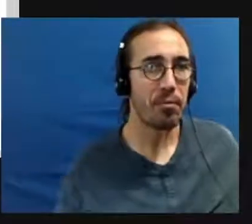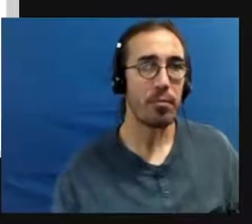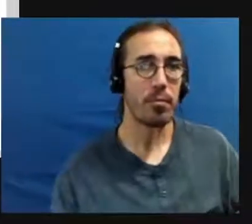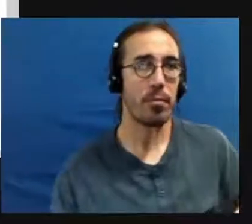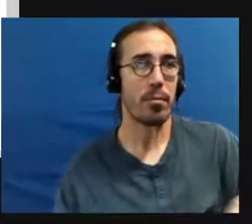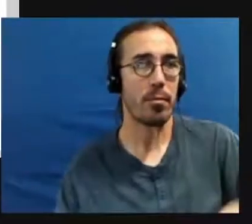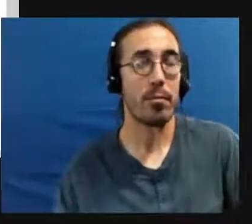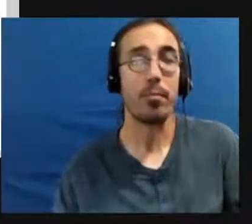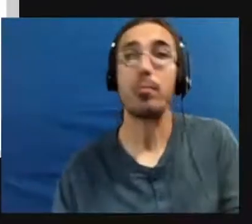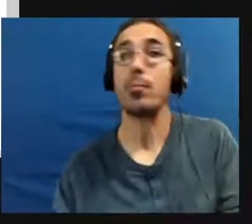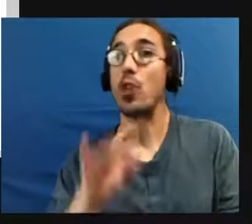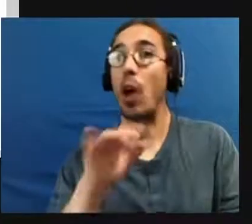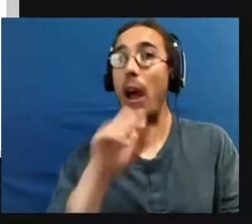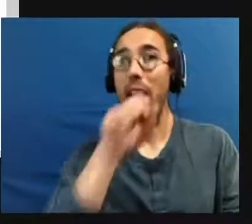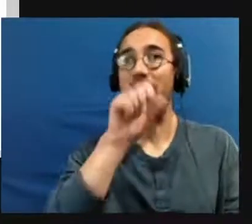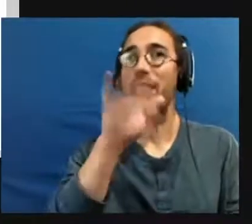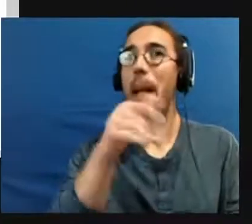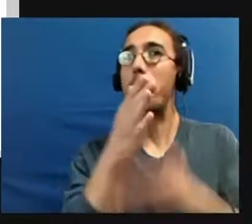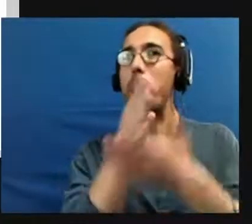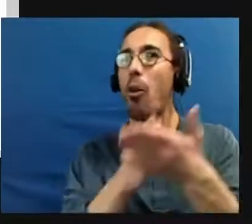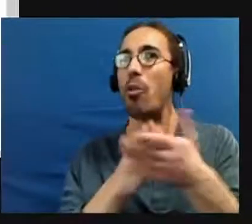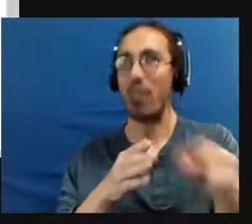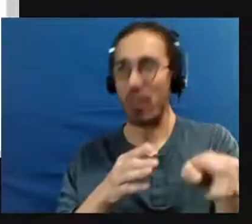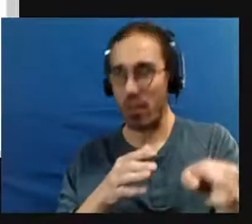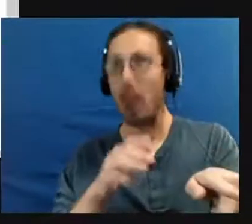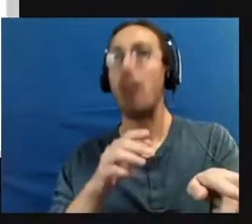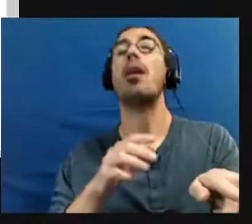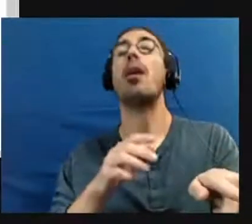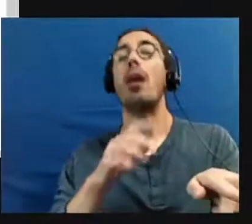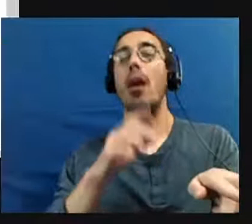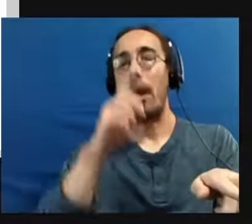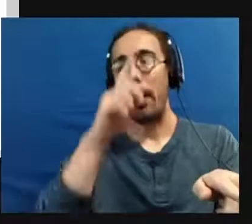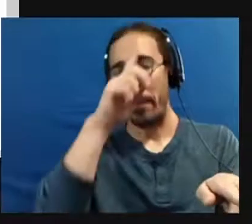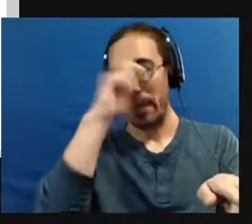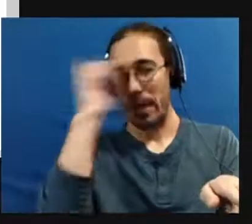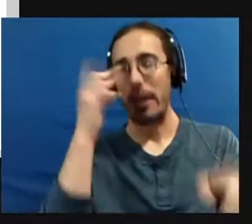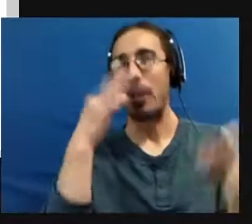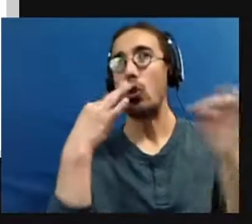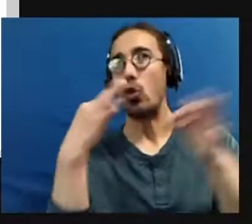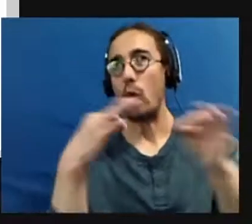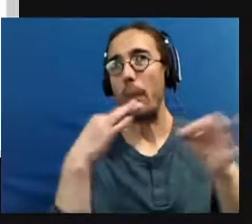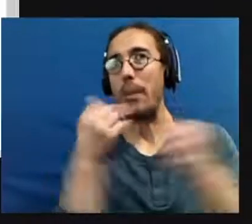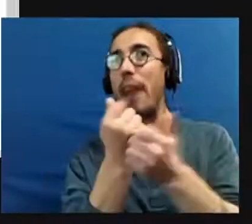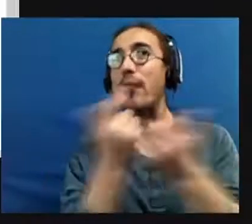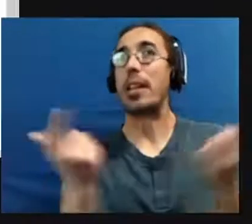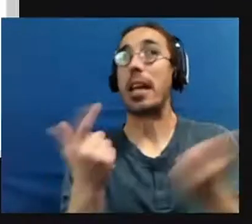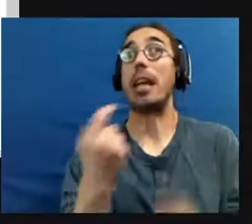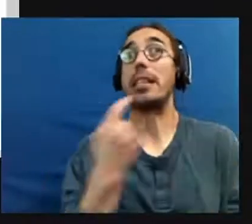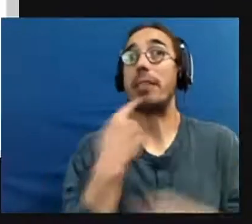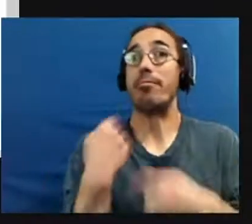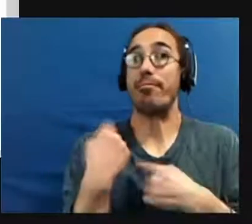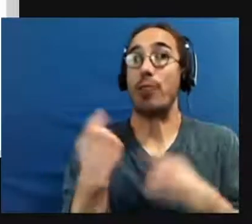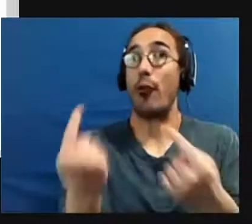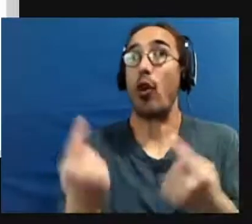So I love that clip because it so succinctly describes kind of everything I'm saying so